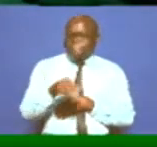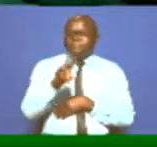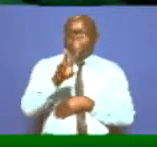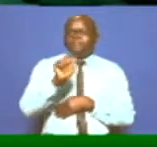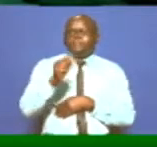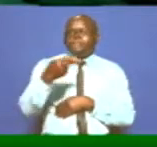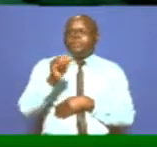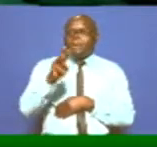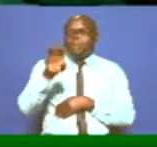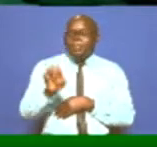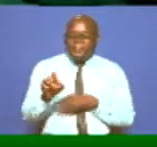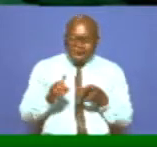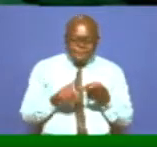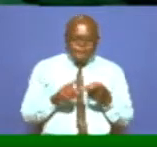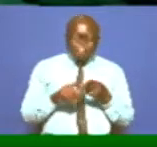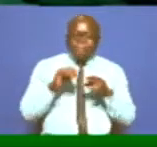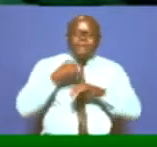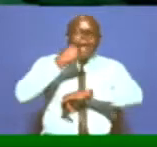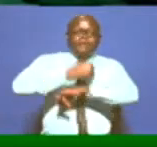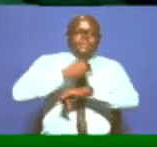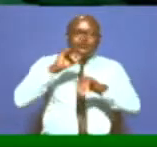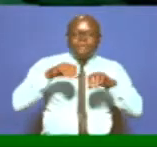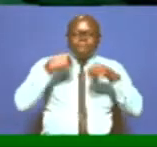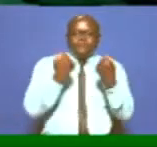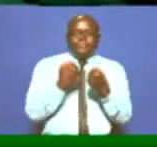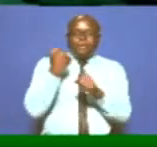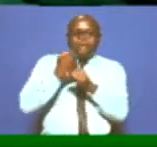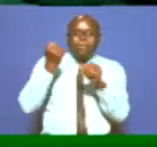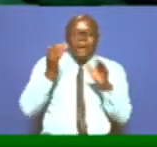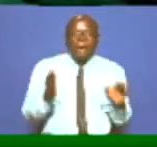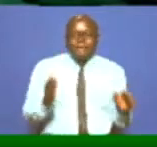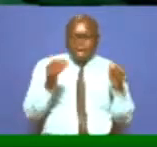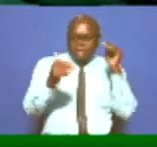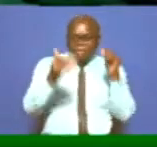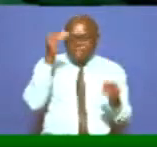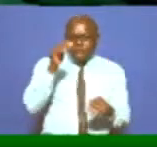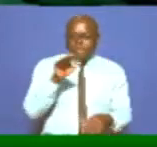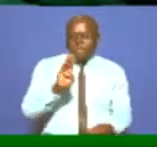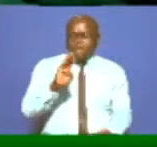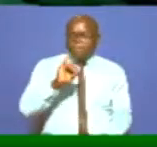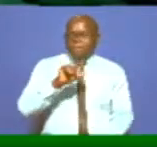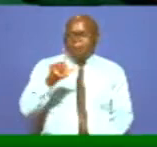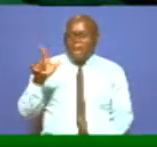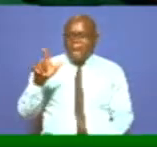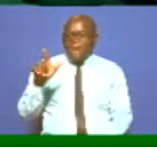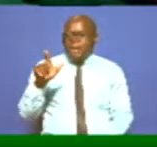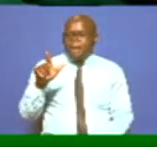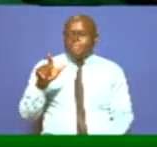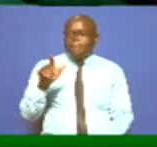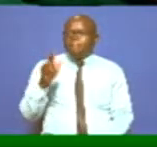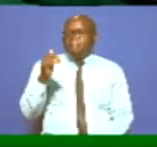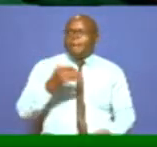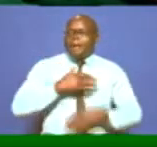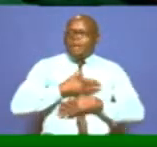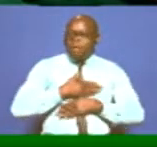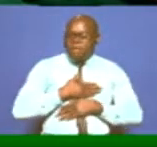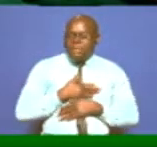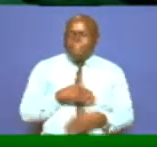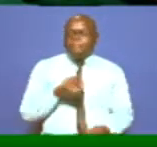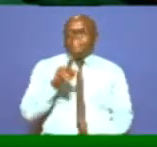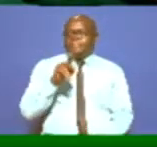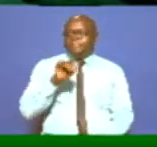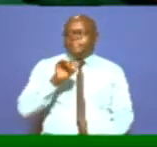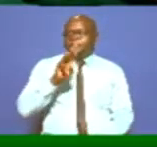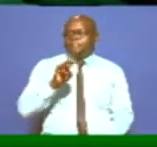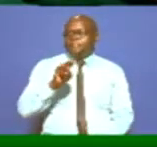2020. The Institute of Social Workers Professional Bill, a bill by Honorable Joshua Kimilu, is